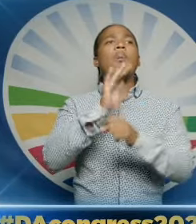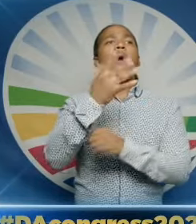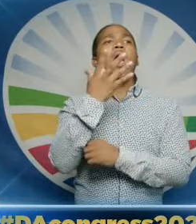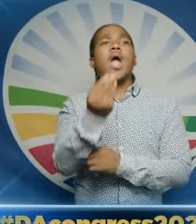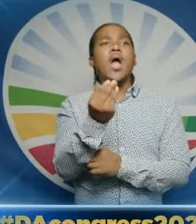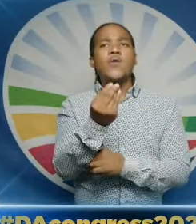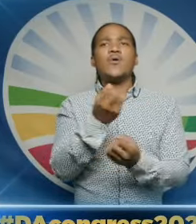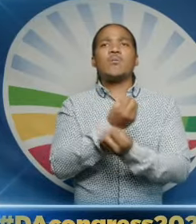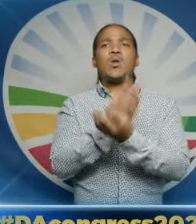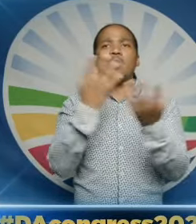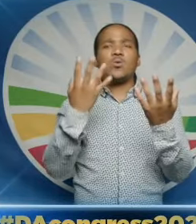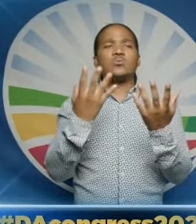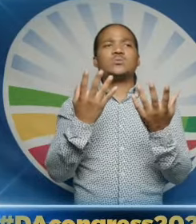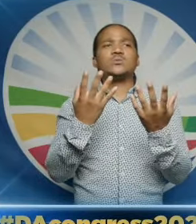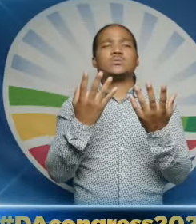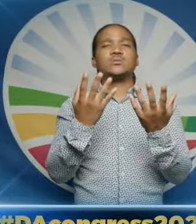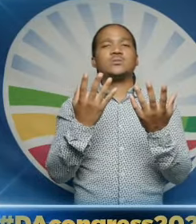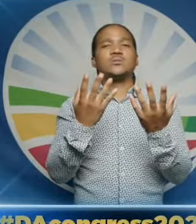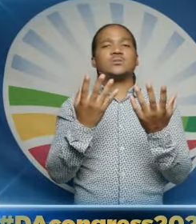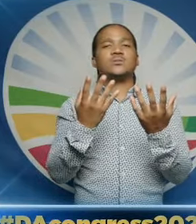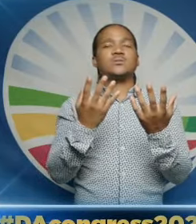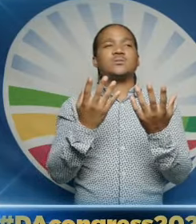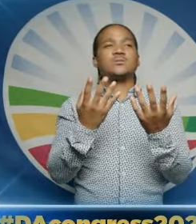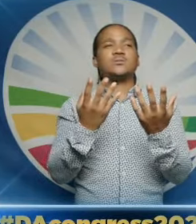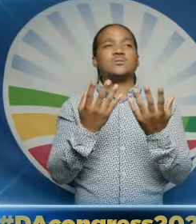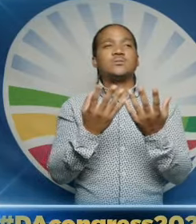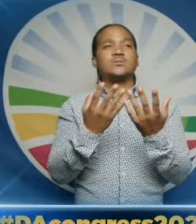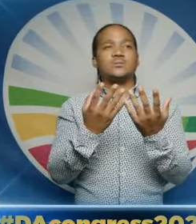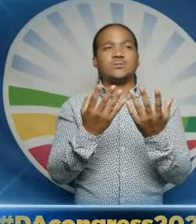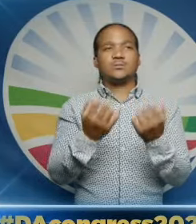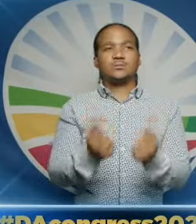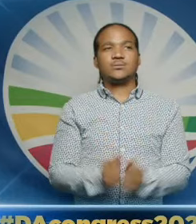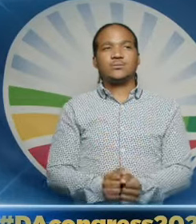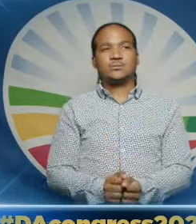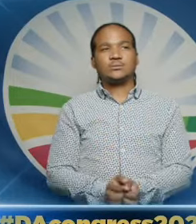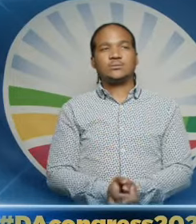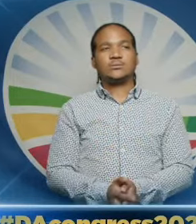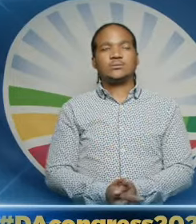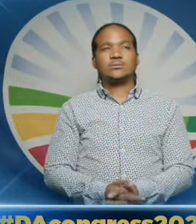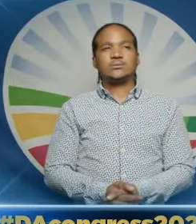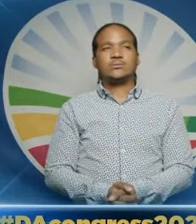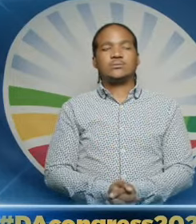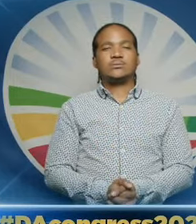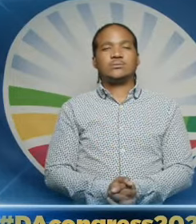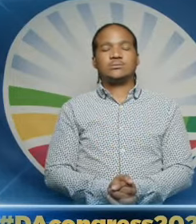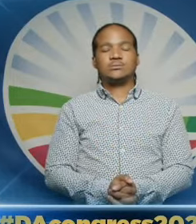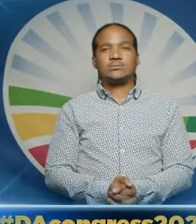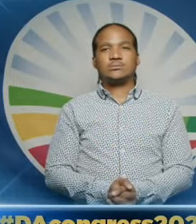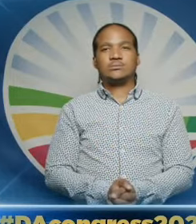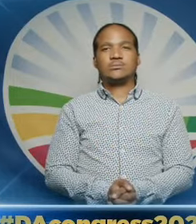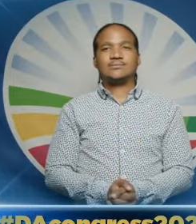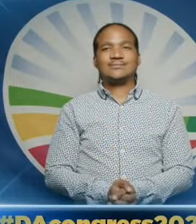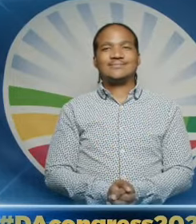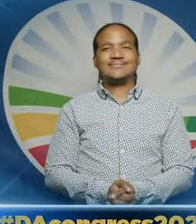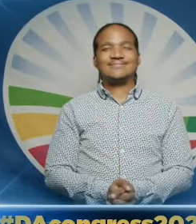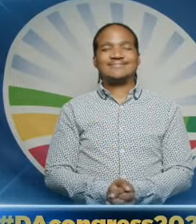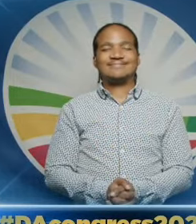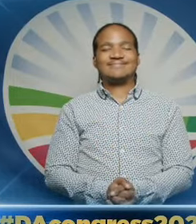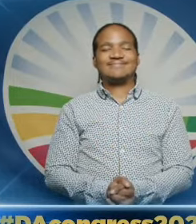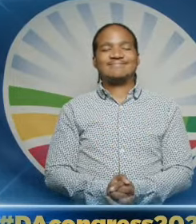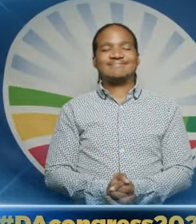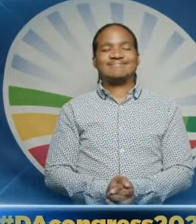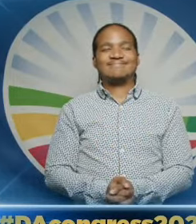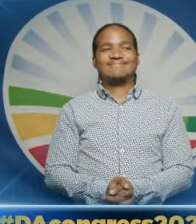their vision to the delegates here. But it's an important role, Regan, because as a federal leader, yours is